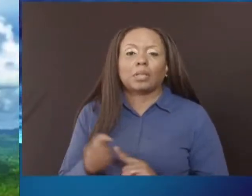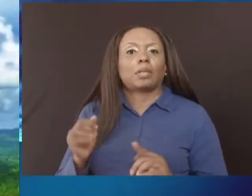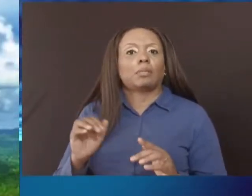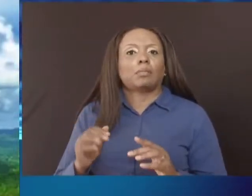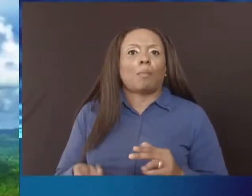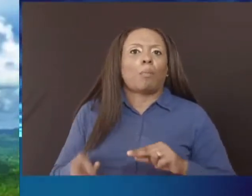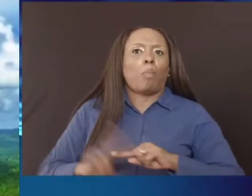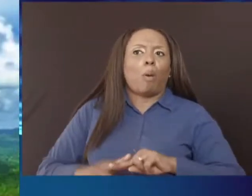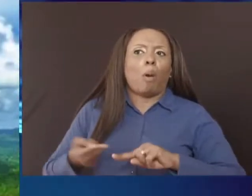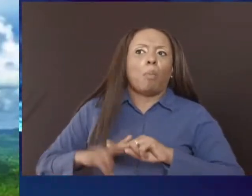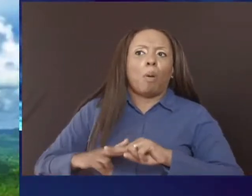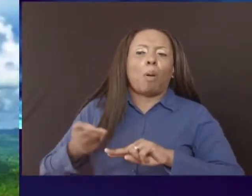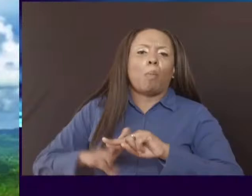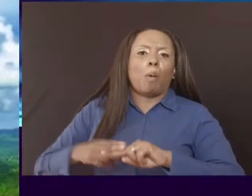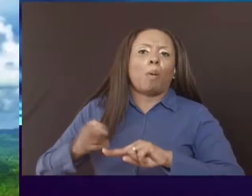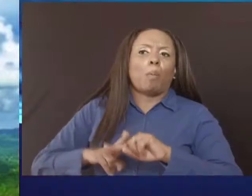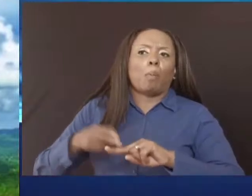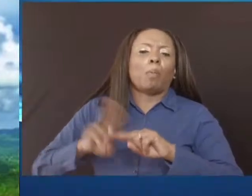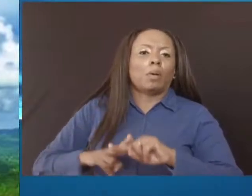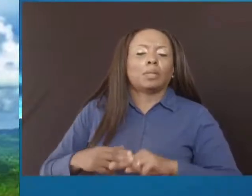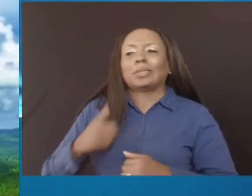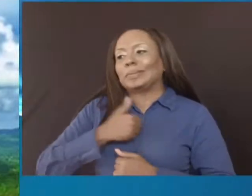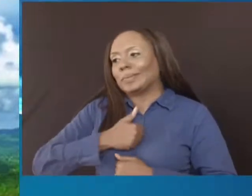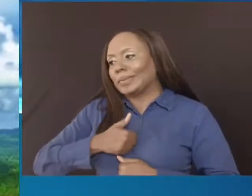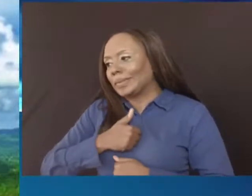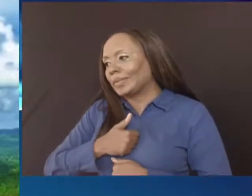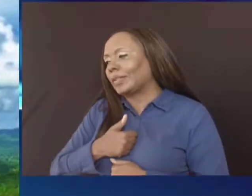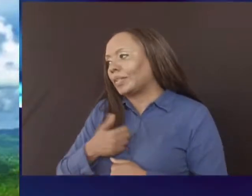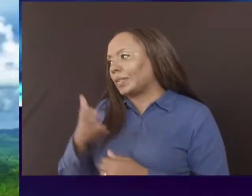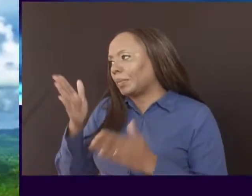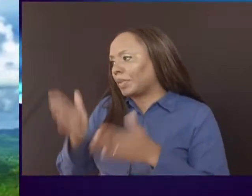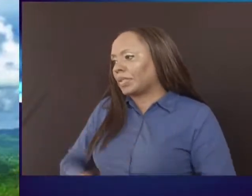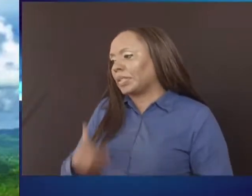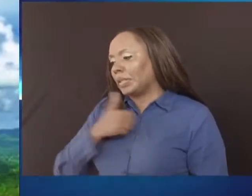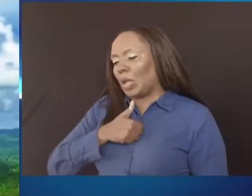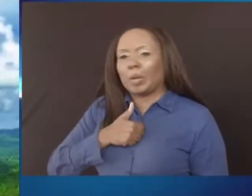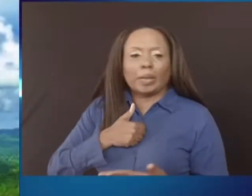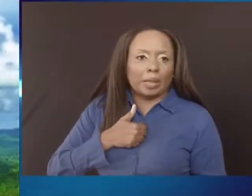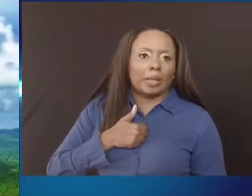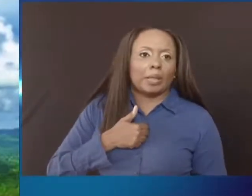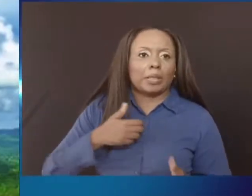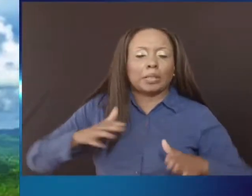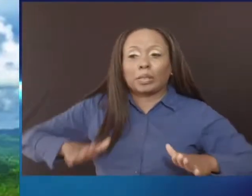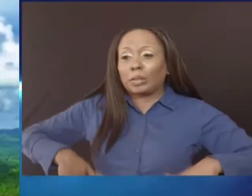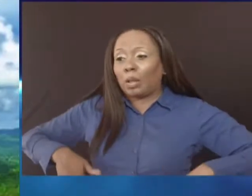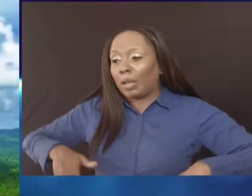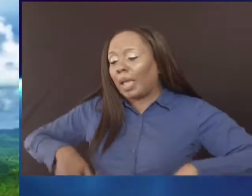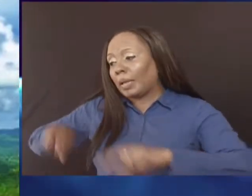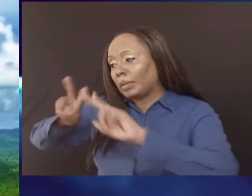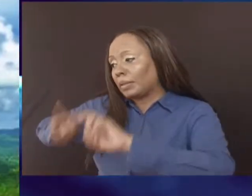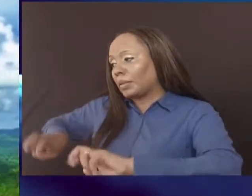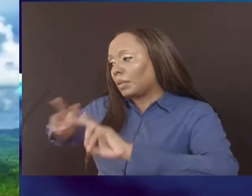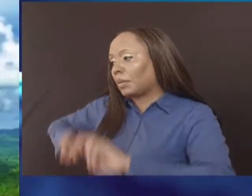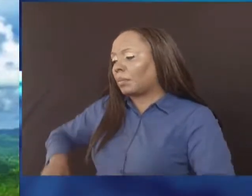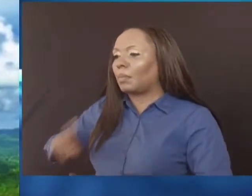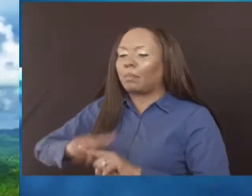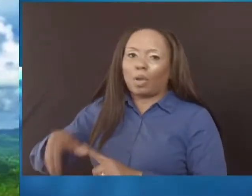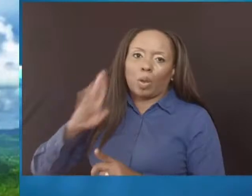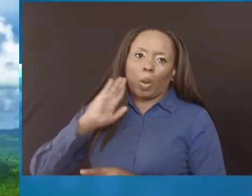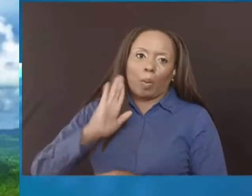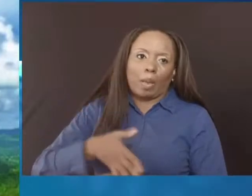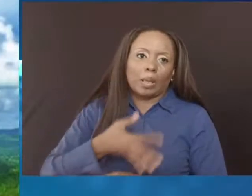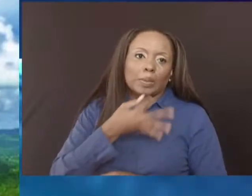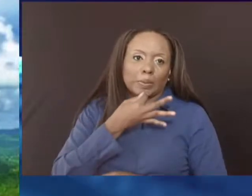increase in cases that we've had. So I do apologize to that person who has not been triaged as yet, but we will be getting to